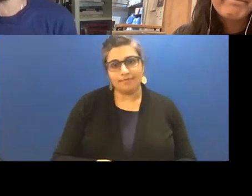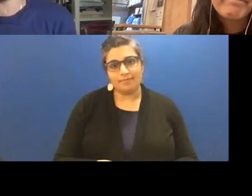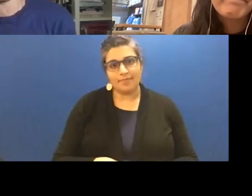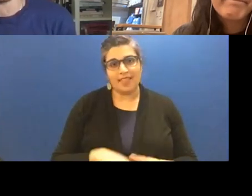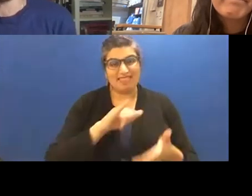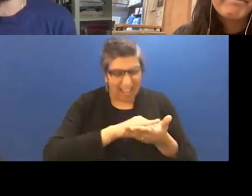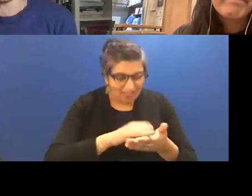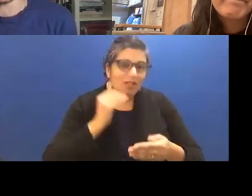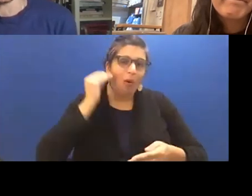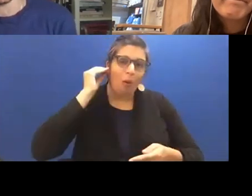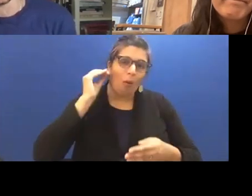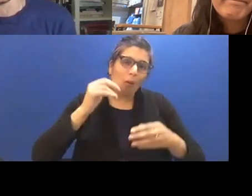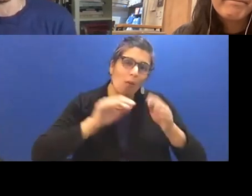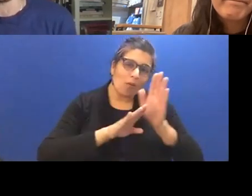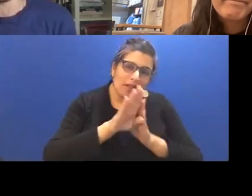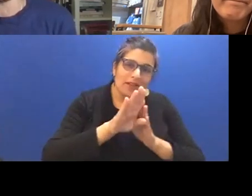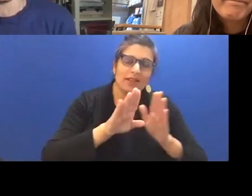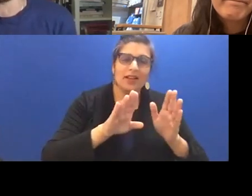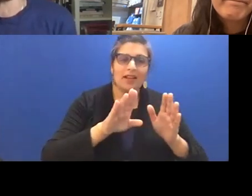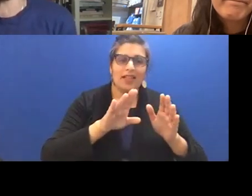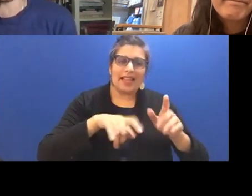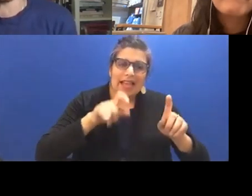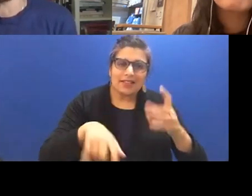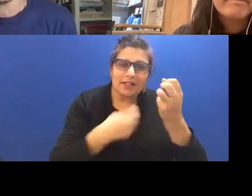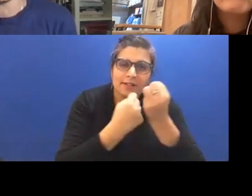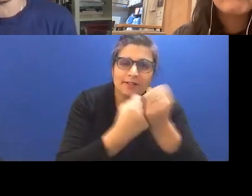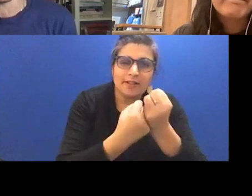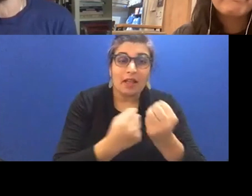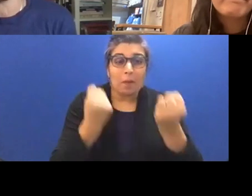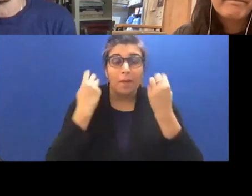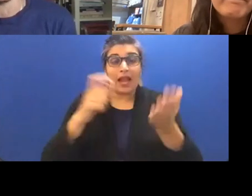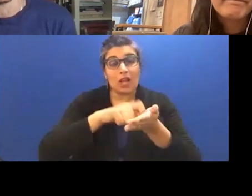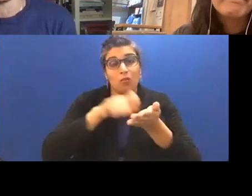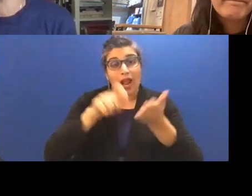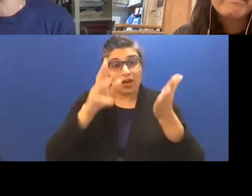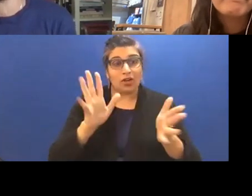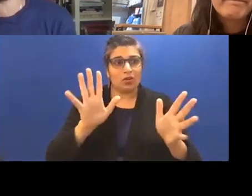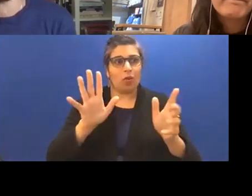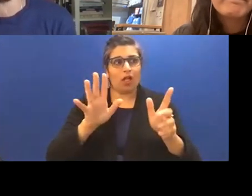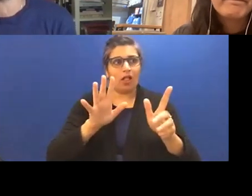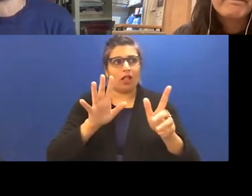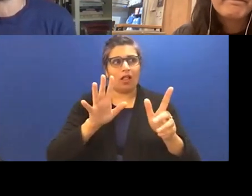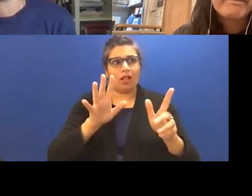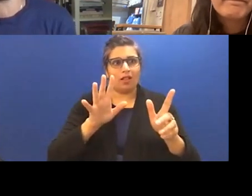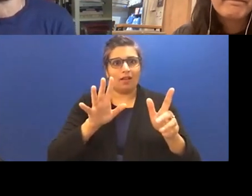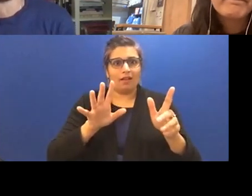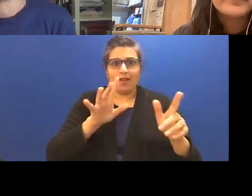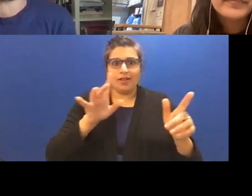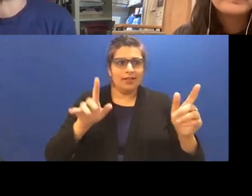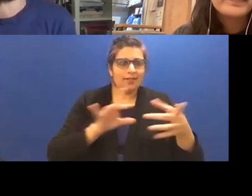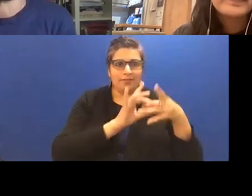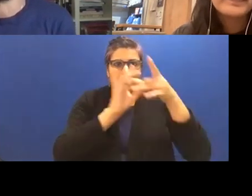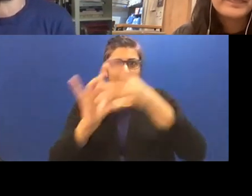that is necessary, creating support. I mean, there's so many writers that will trace their livelihoods and their trajectories to meeting the right person